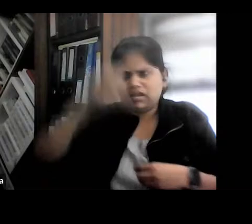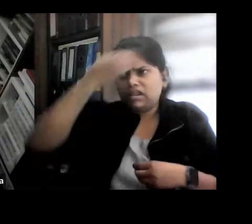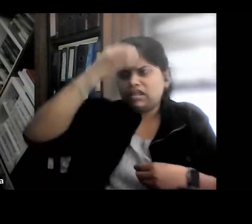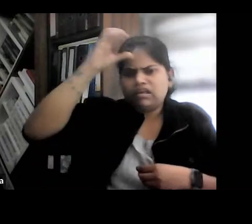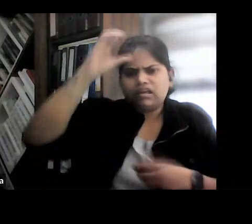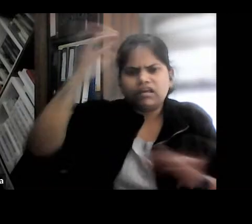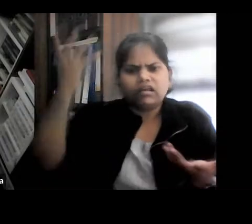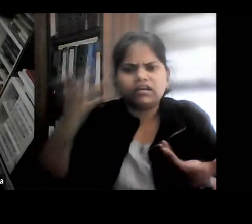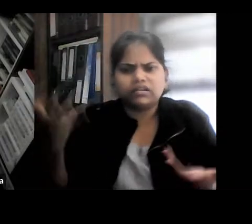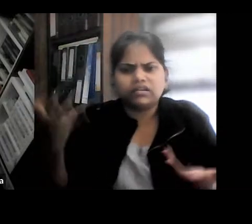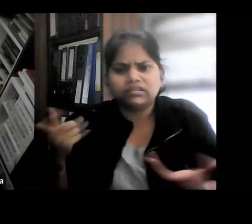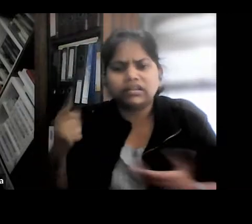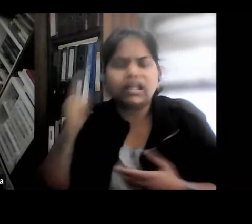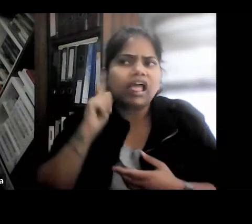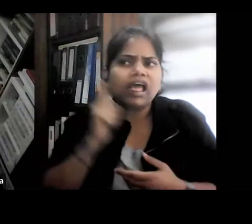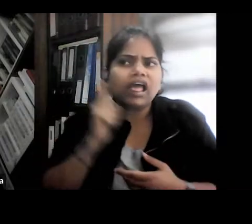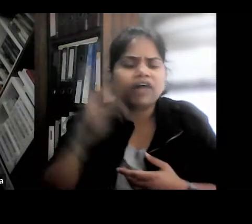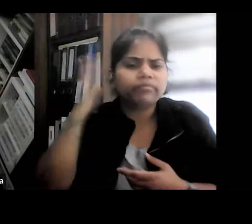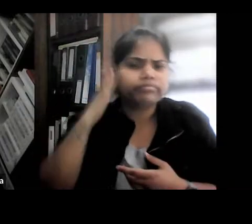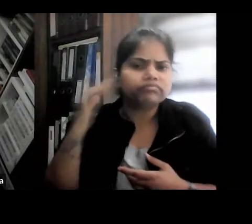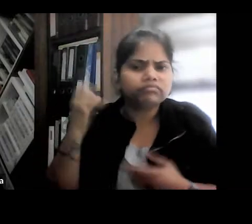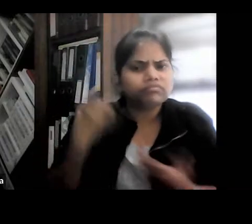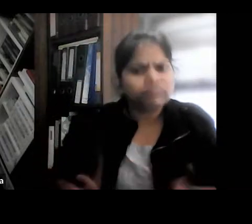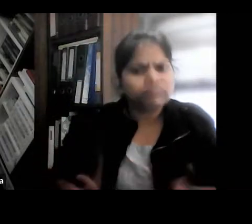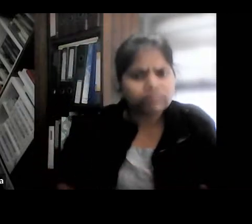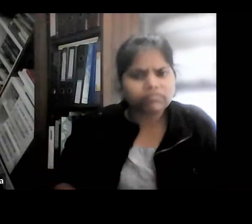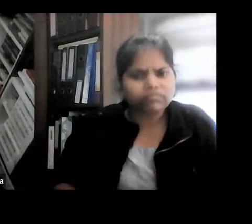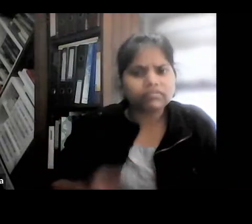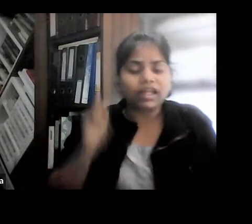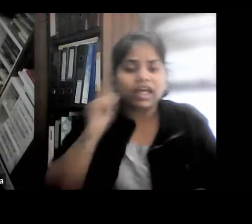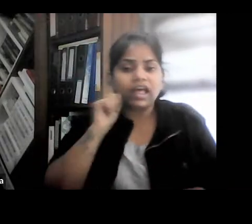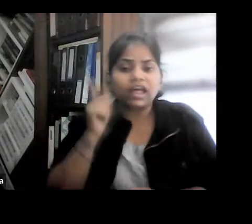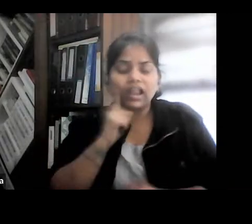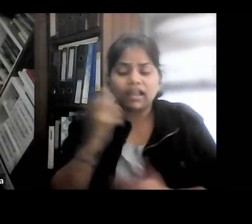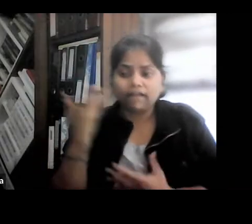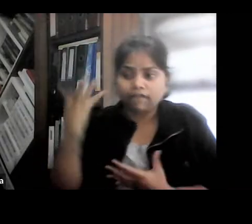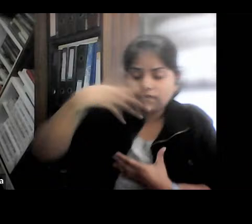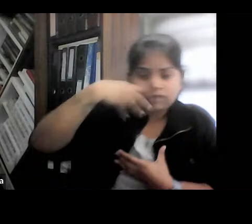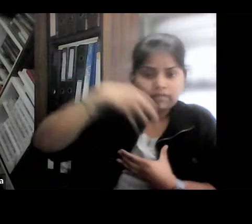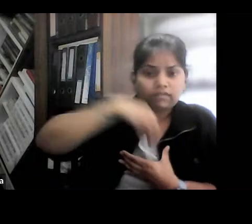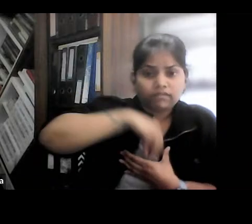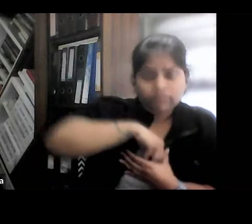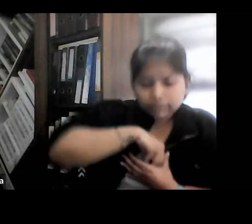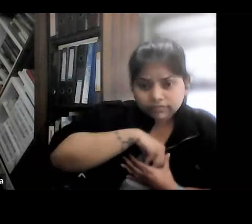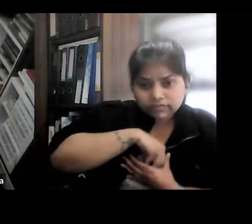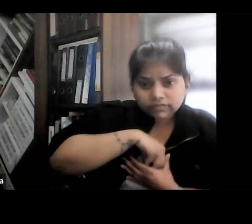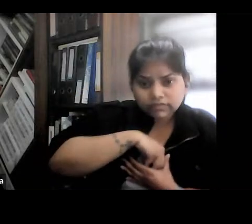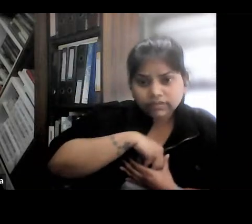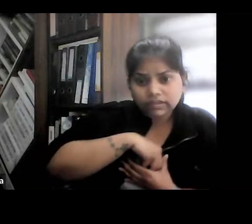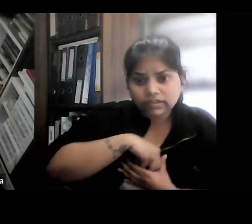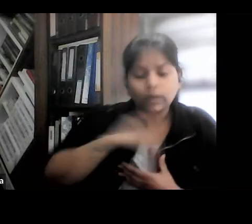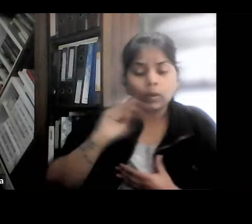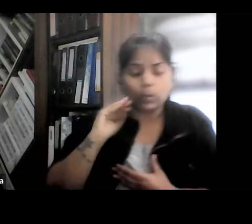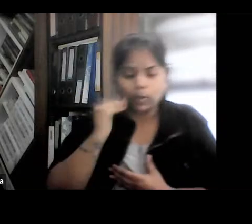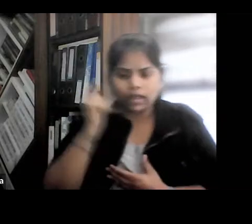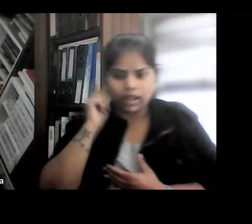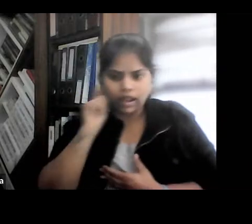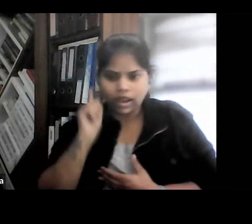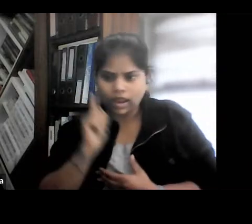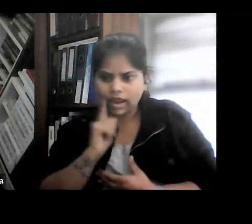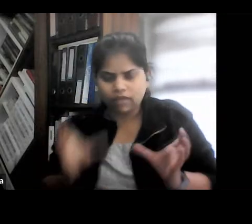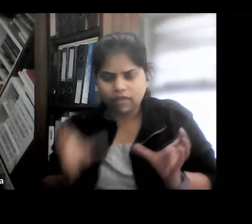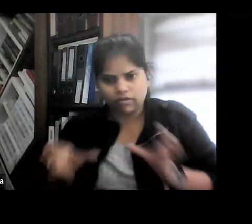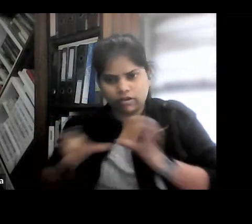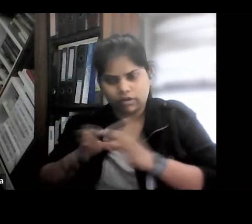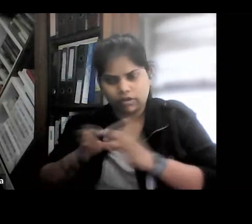hearing loss to that of deaf gain once he is acquainted with the deaf community in Delhi, and especially with the